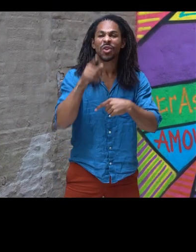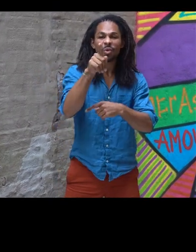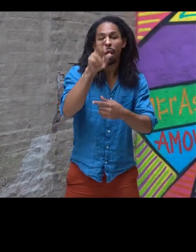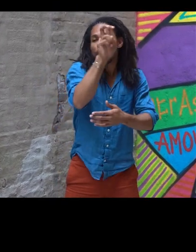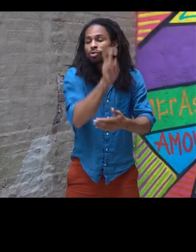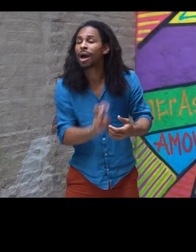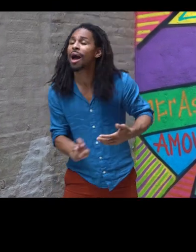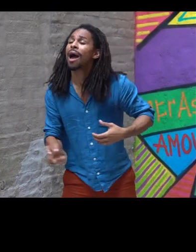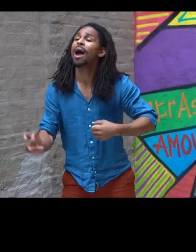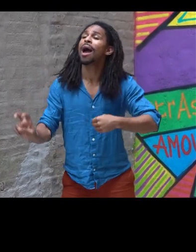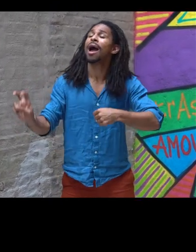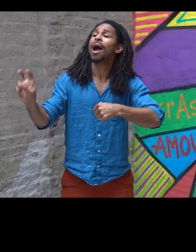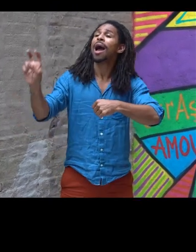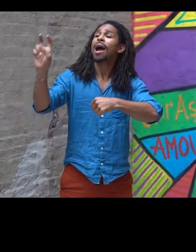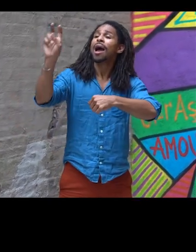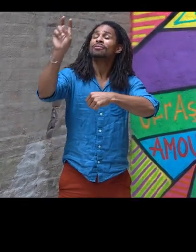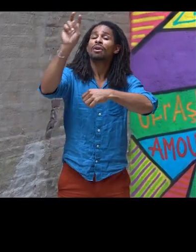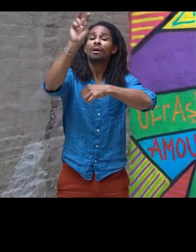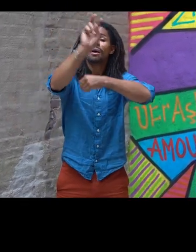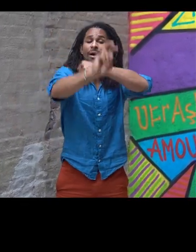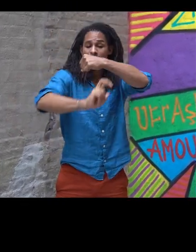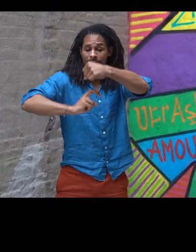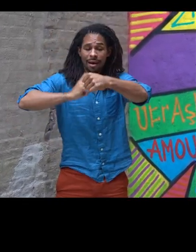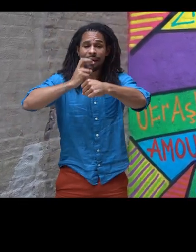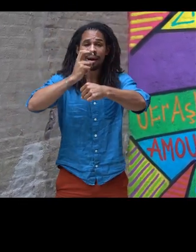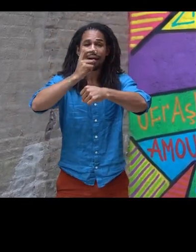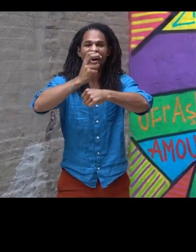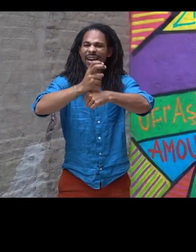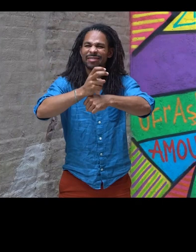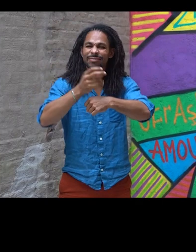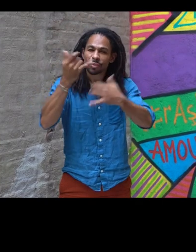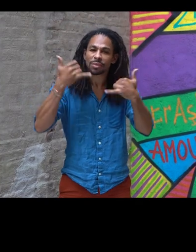low. Wherever you go,